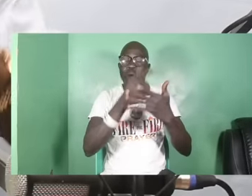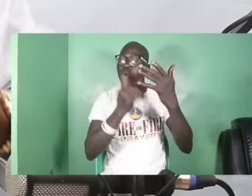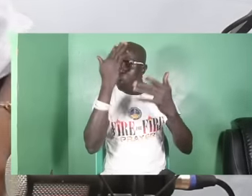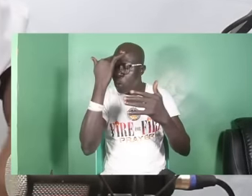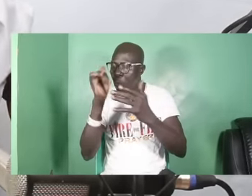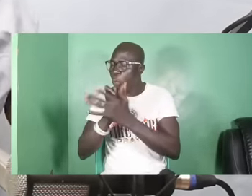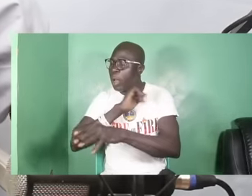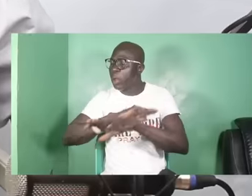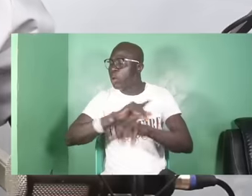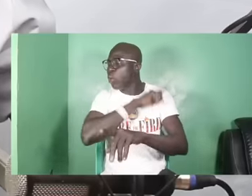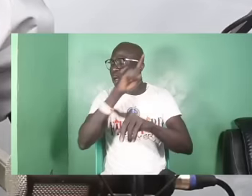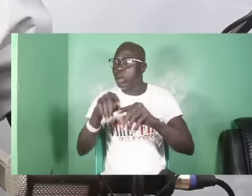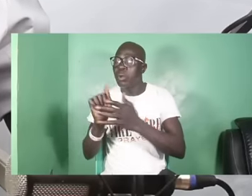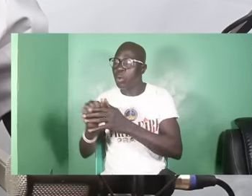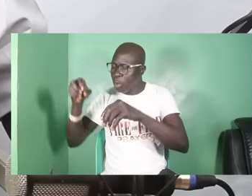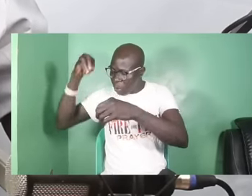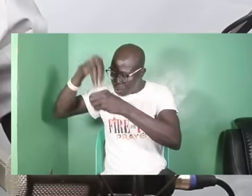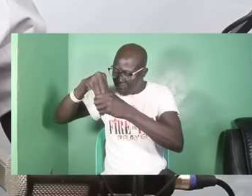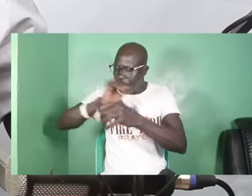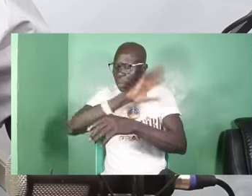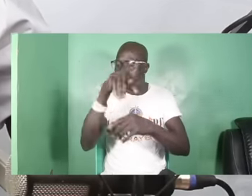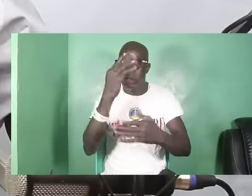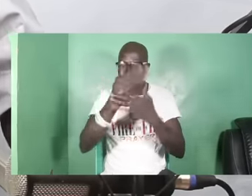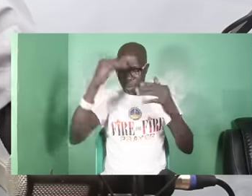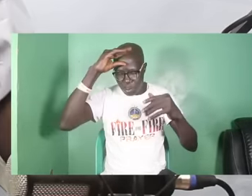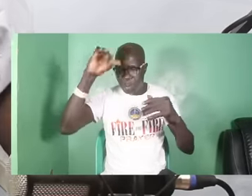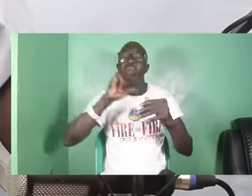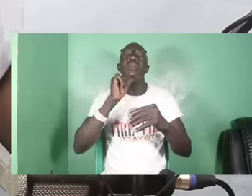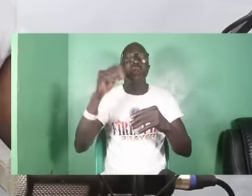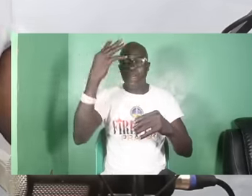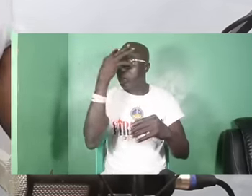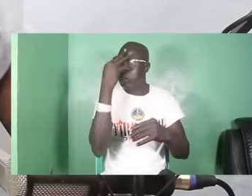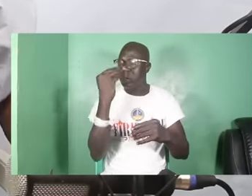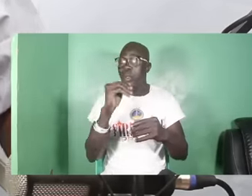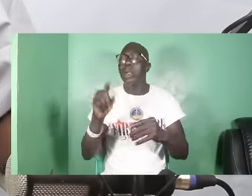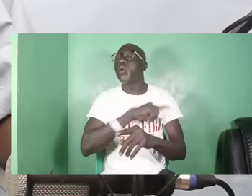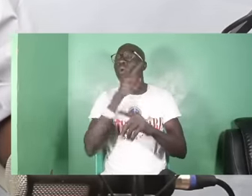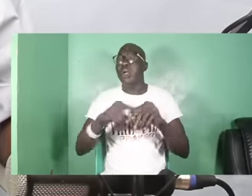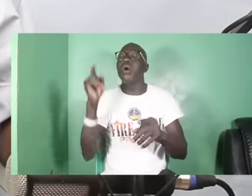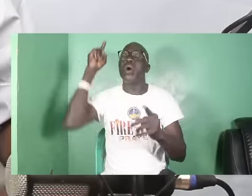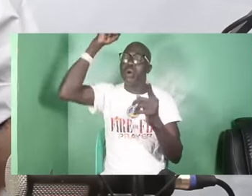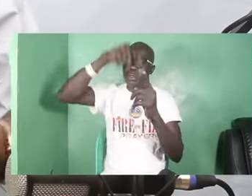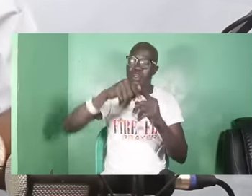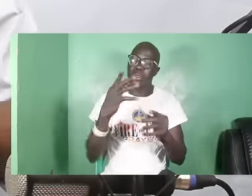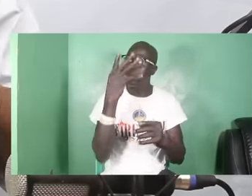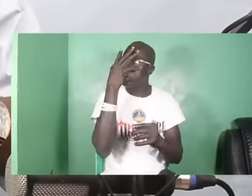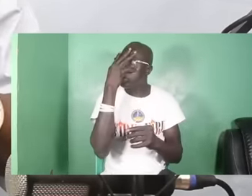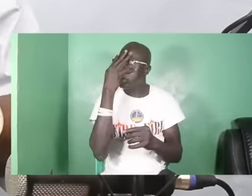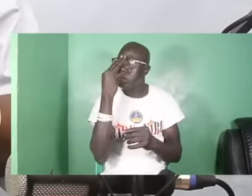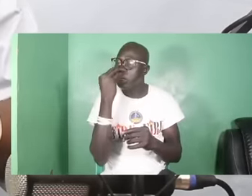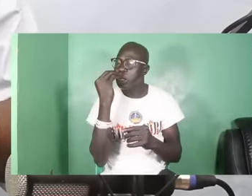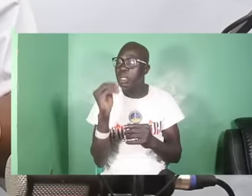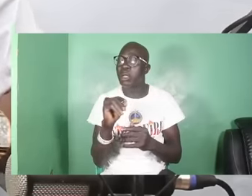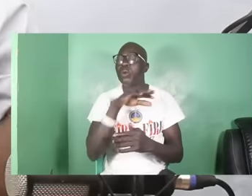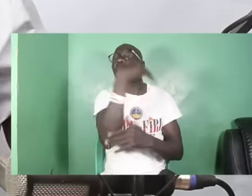fun irugbin yen nigba to mo eyan sun why don't they sow the stairs when the one son of man to mo eniyan sun ni is until when he slay yo ba ni e to